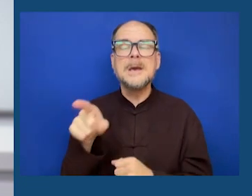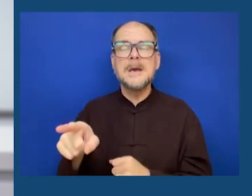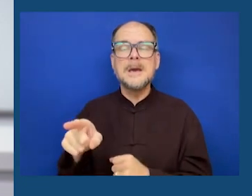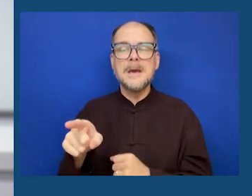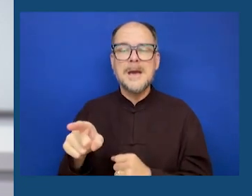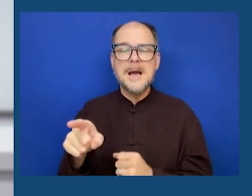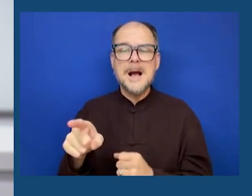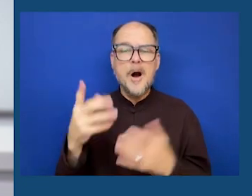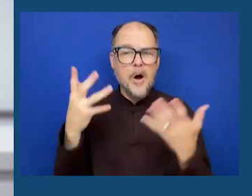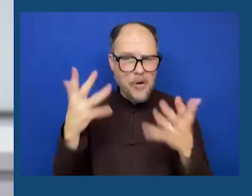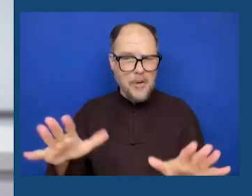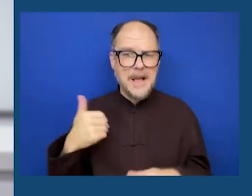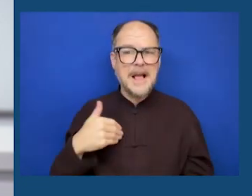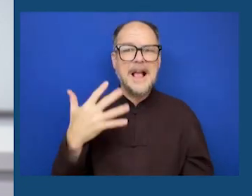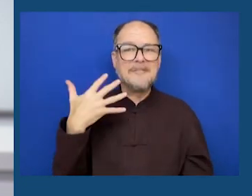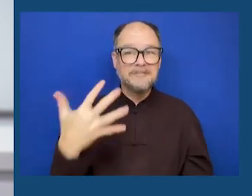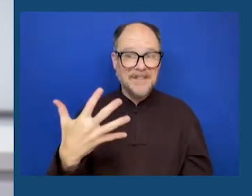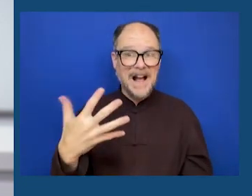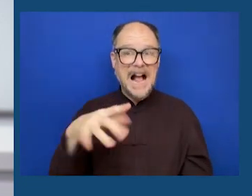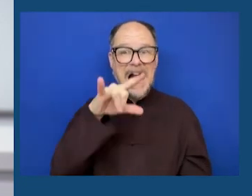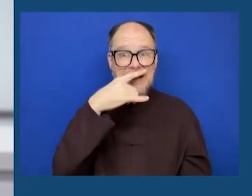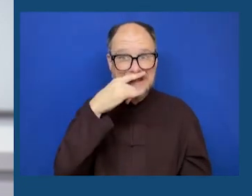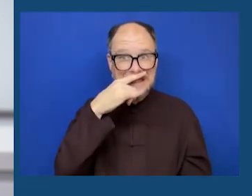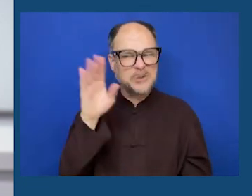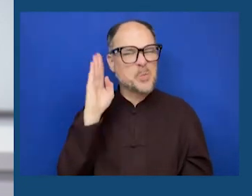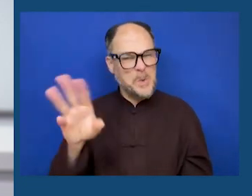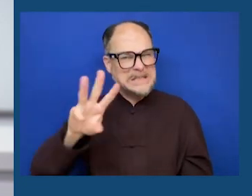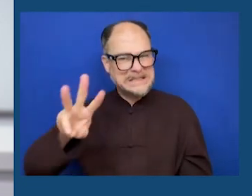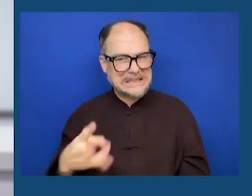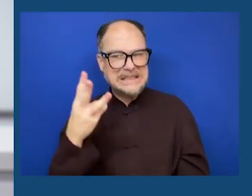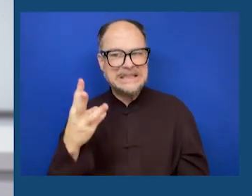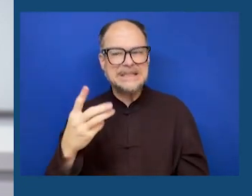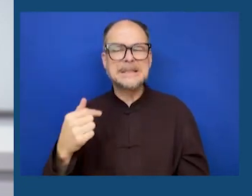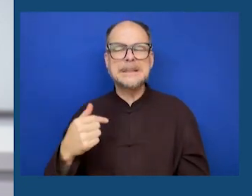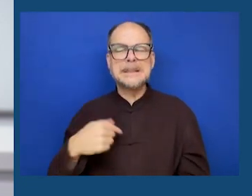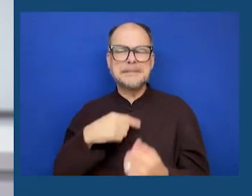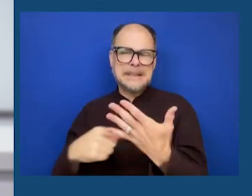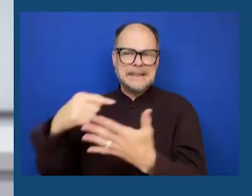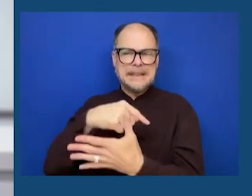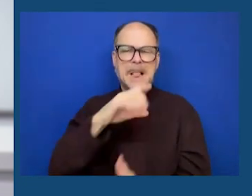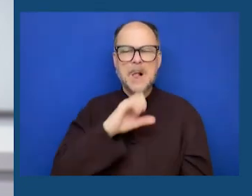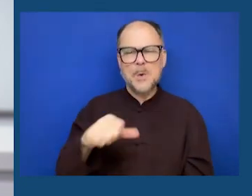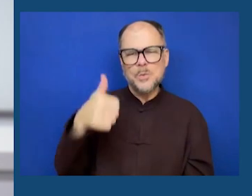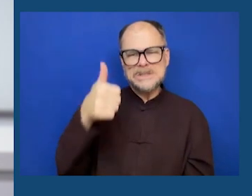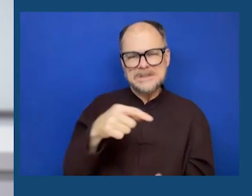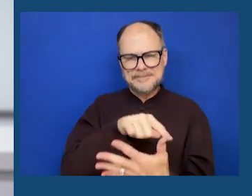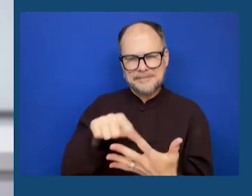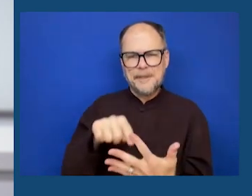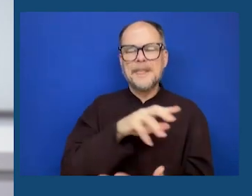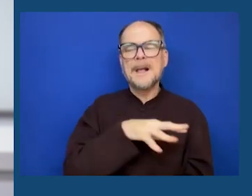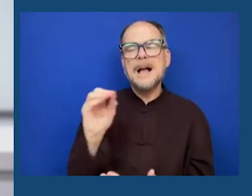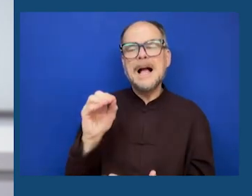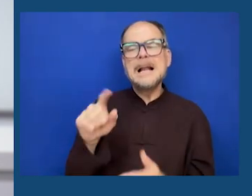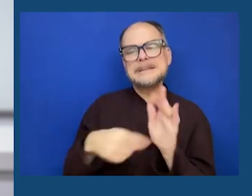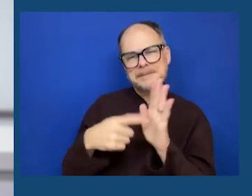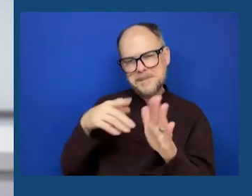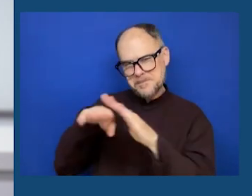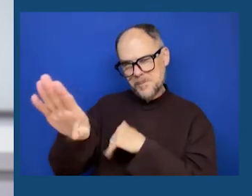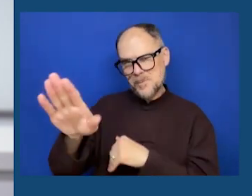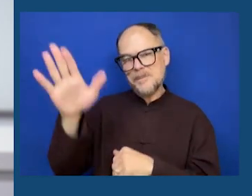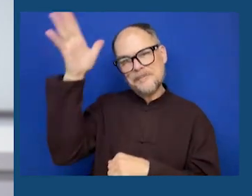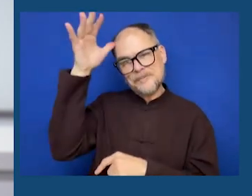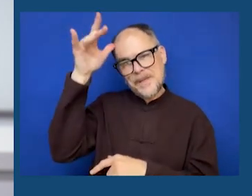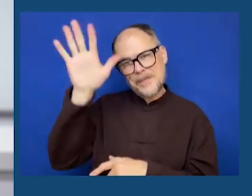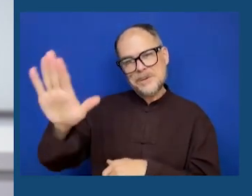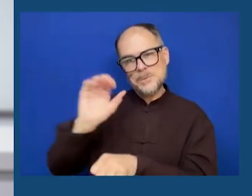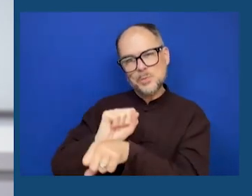and already had 5 of his 6 kids, I was one of the oldest. I used to go in with him, you know, sometimes to his office later on because